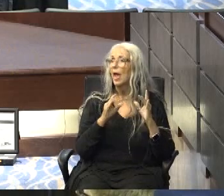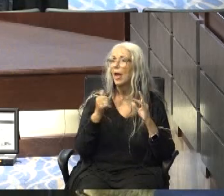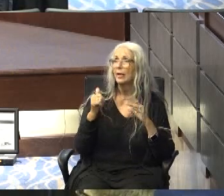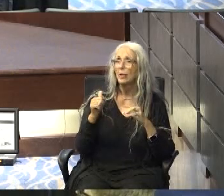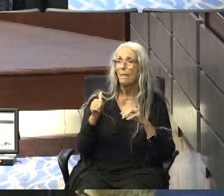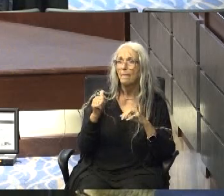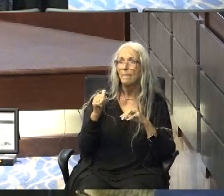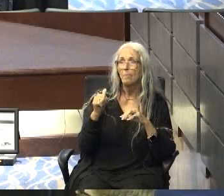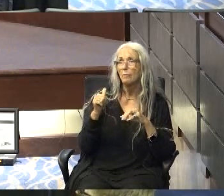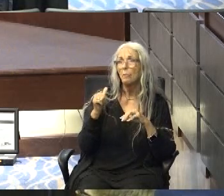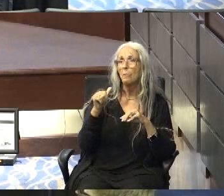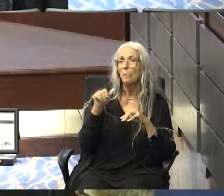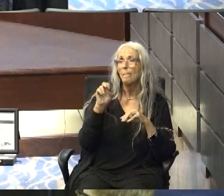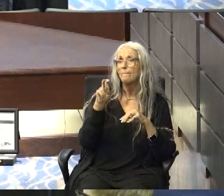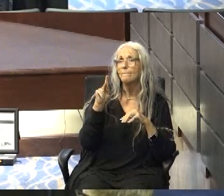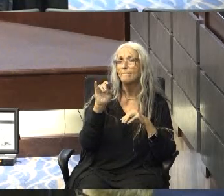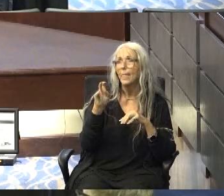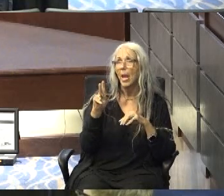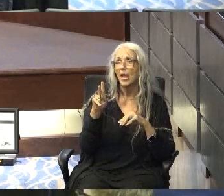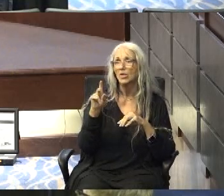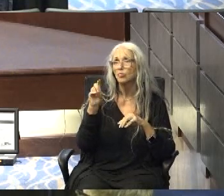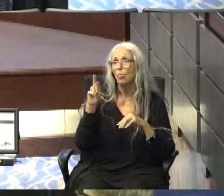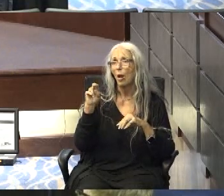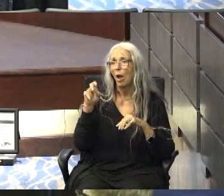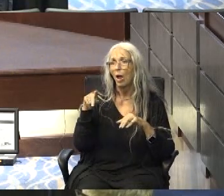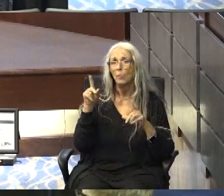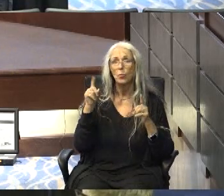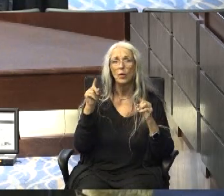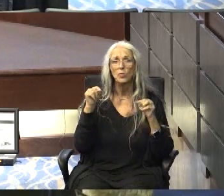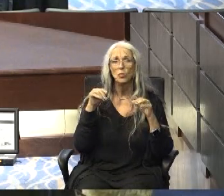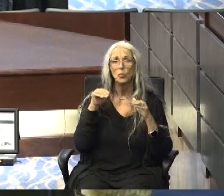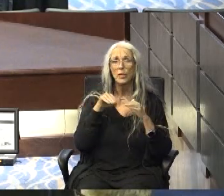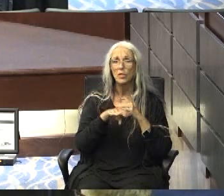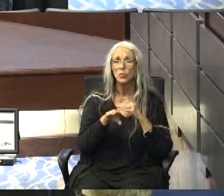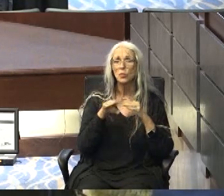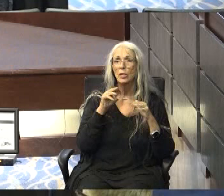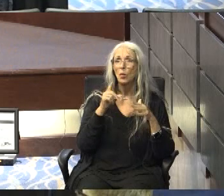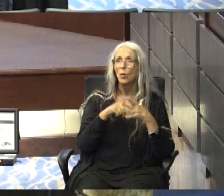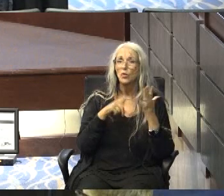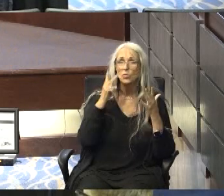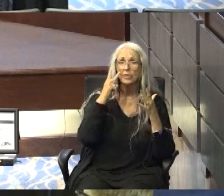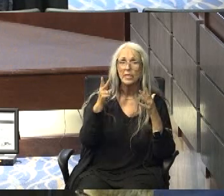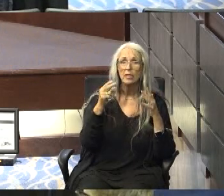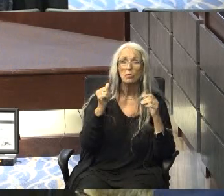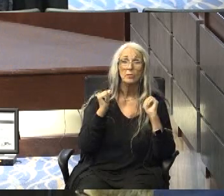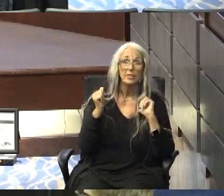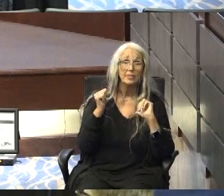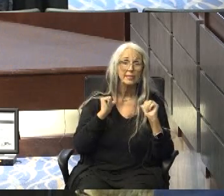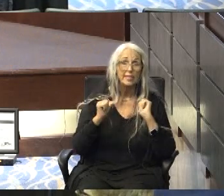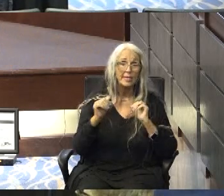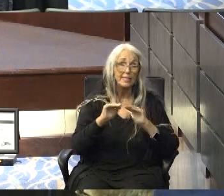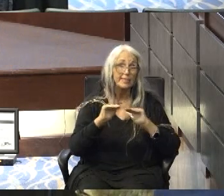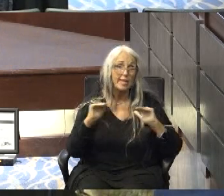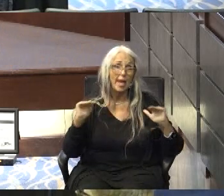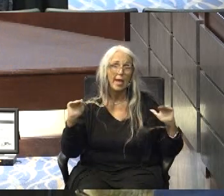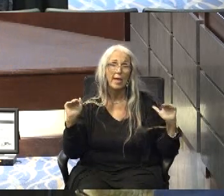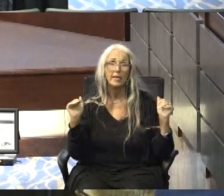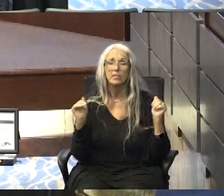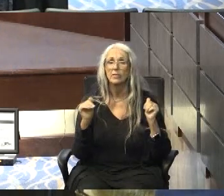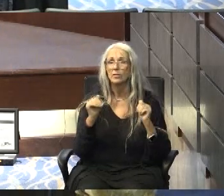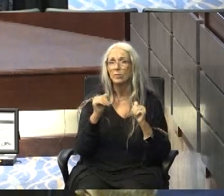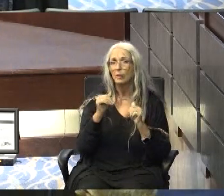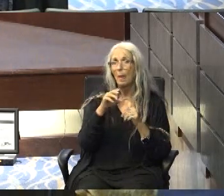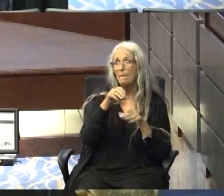a precursor visual backdrop to when you come into what you experience, what you'll see on the stage, whether it be main stage, whether it be the black